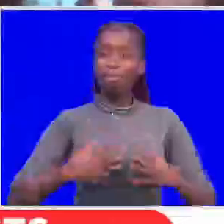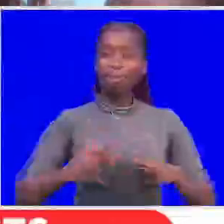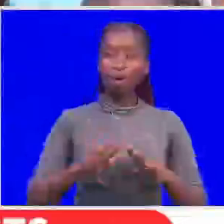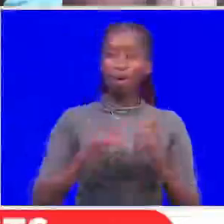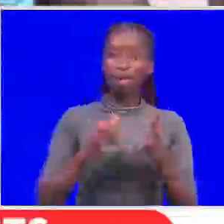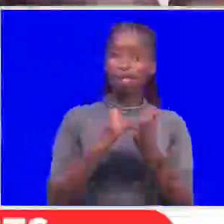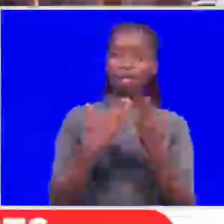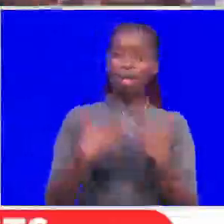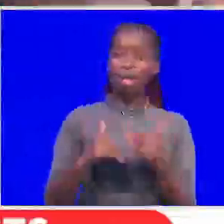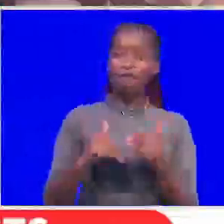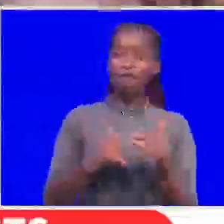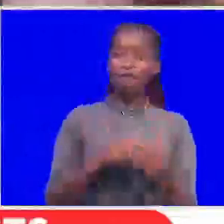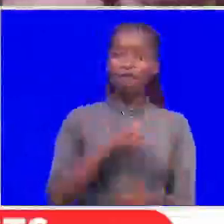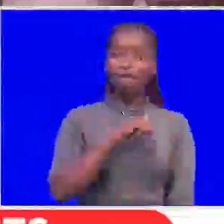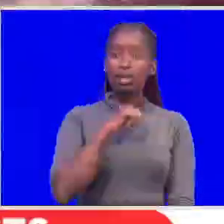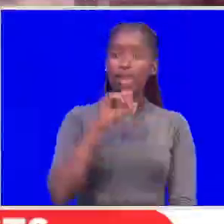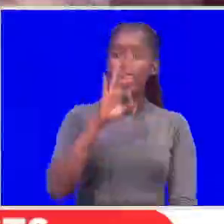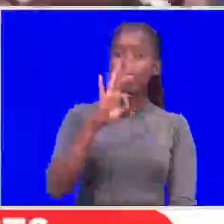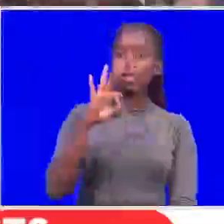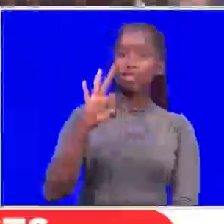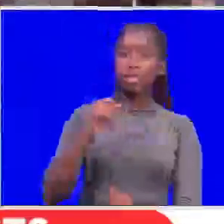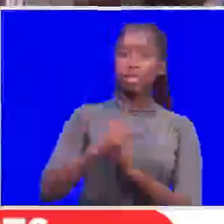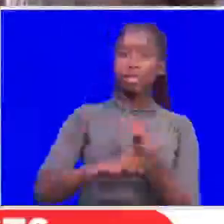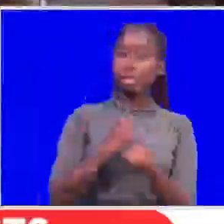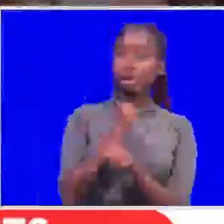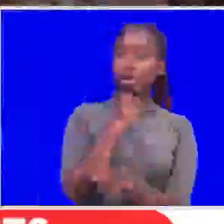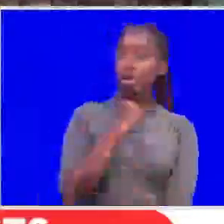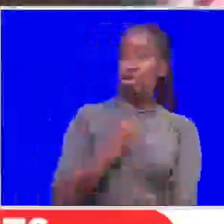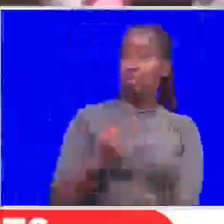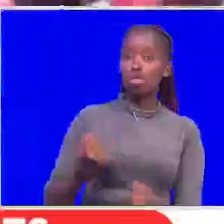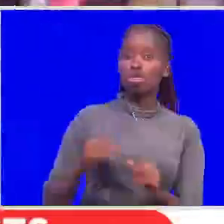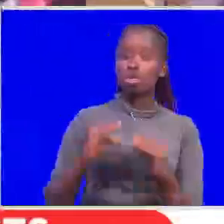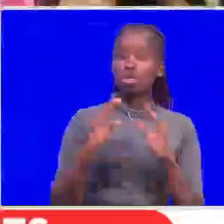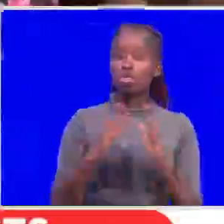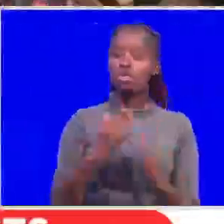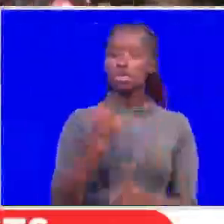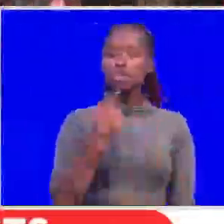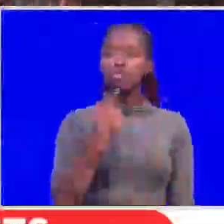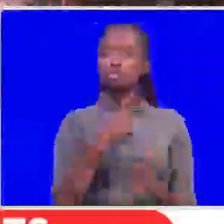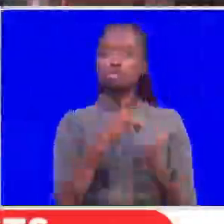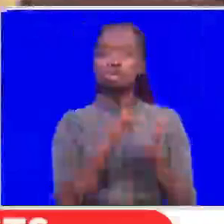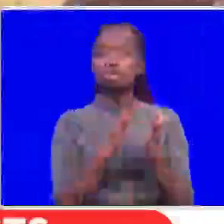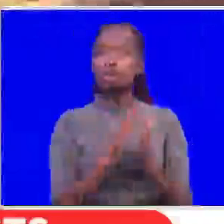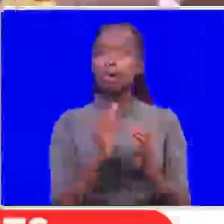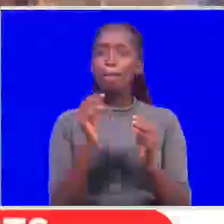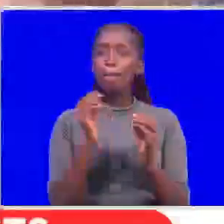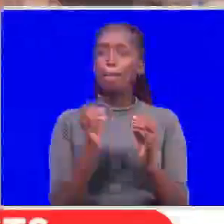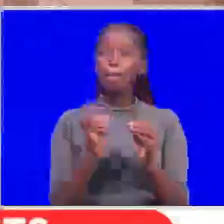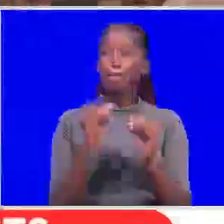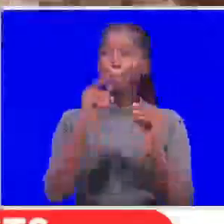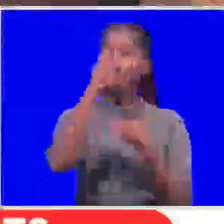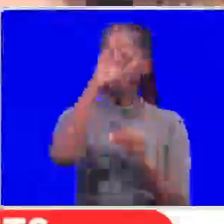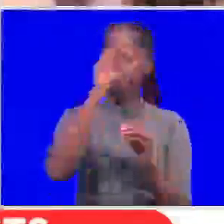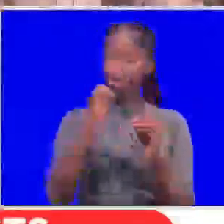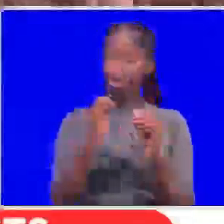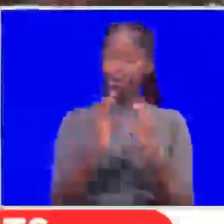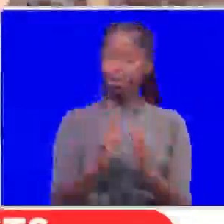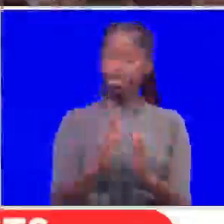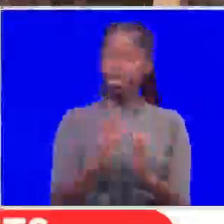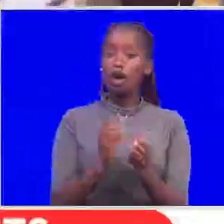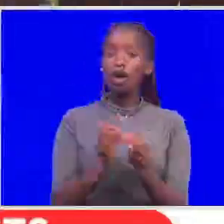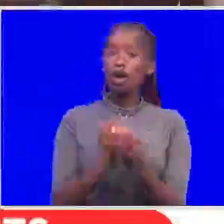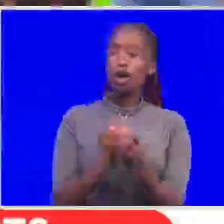of a 33-year-old local teacher. Residents claiming that the police officers on patrol had a hand in the death of the primary teacher.